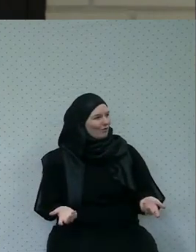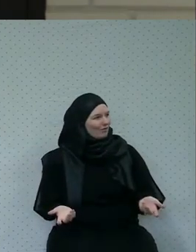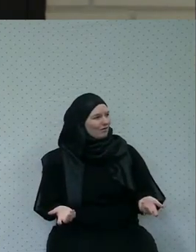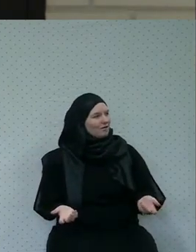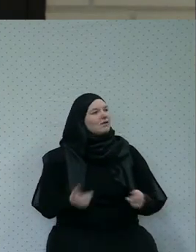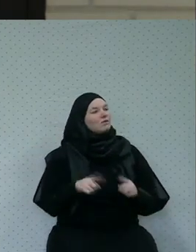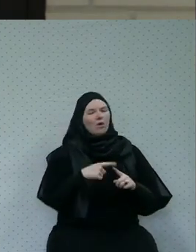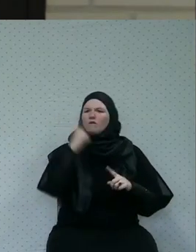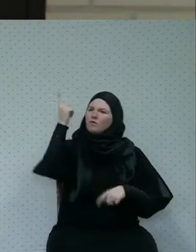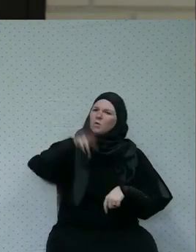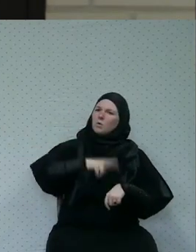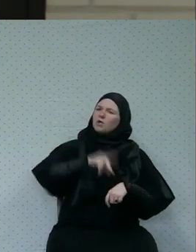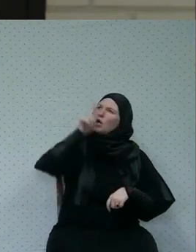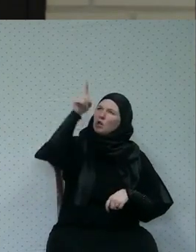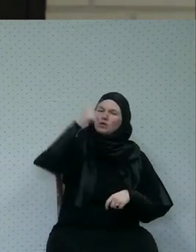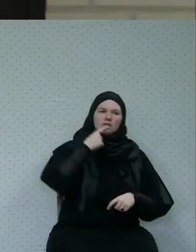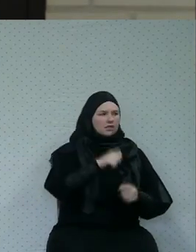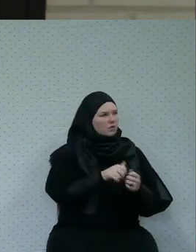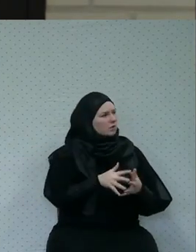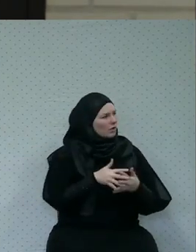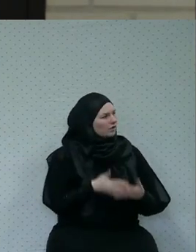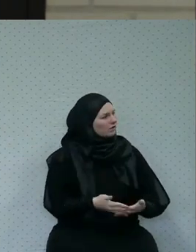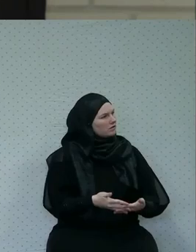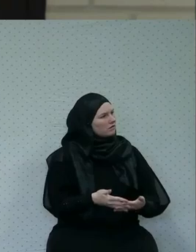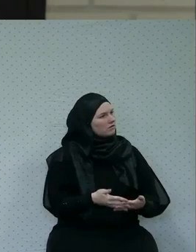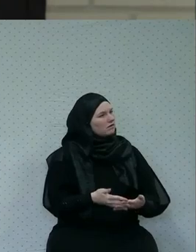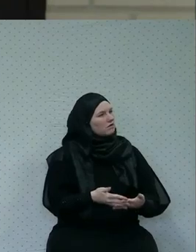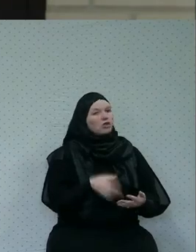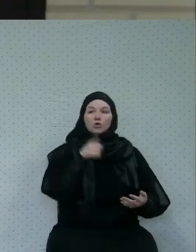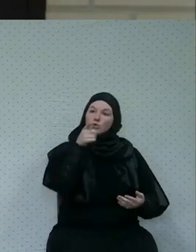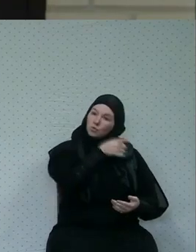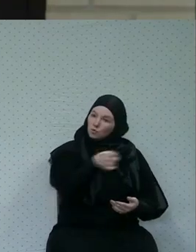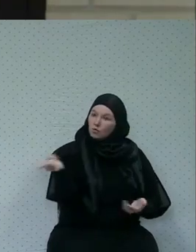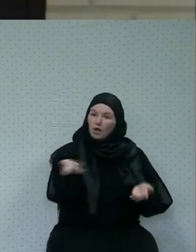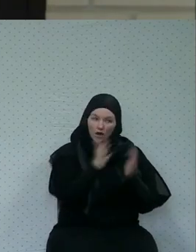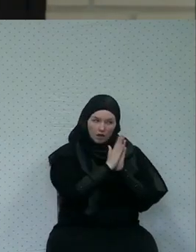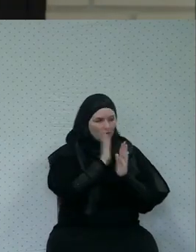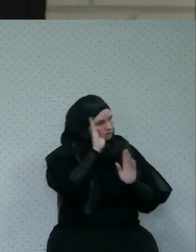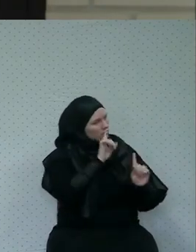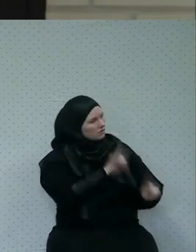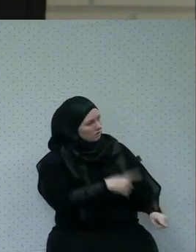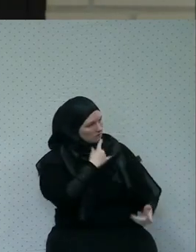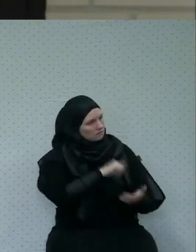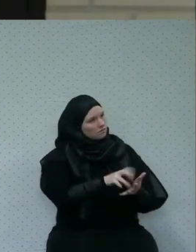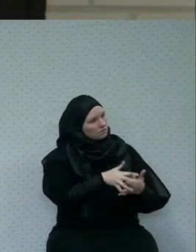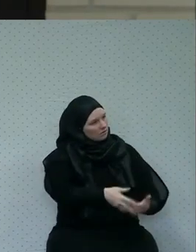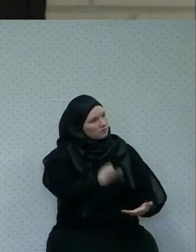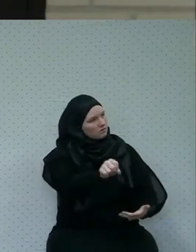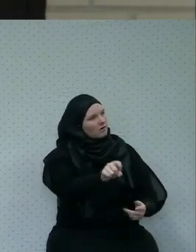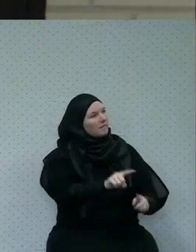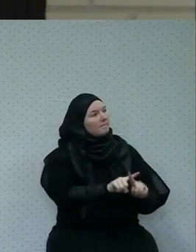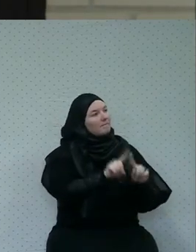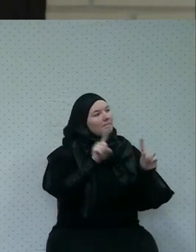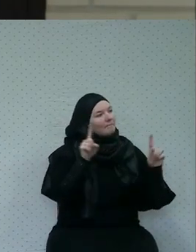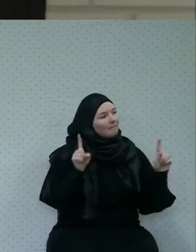Of course, Allah said in the Quran, "Ud'uni astajib lakum." You ask and I will answer. But